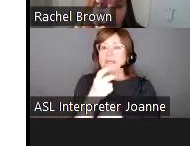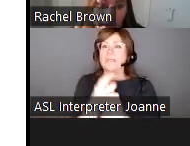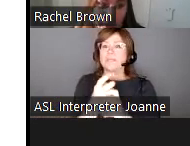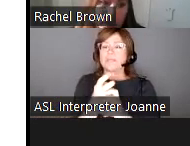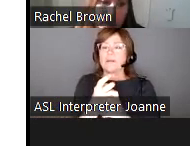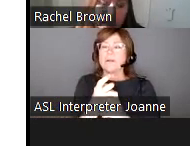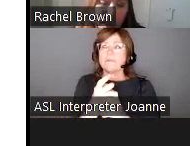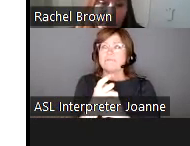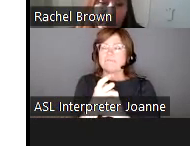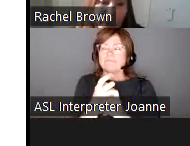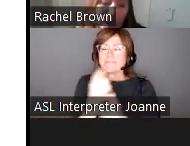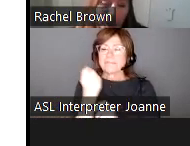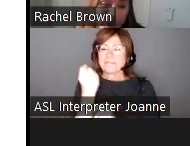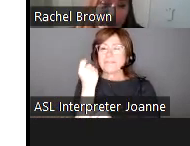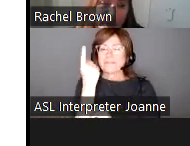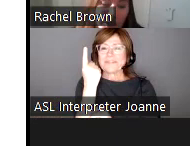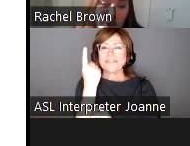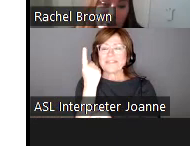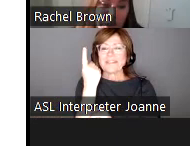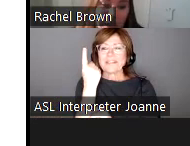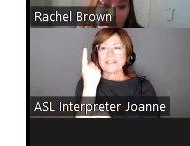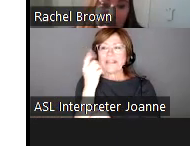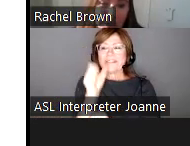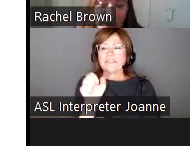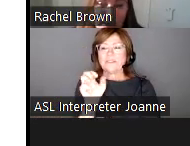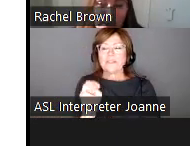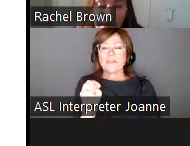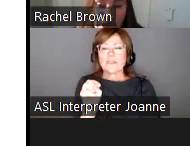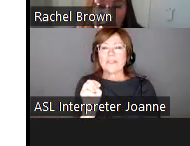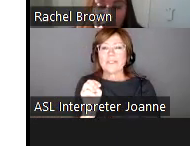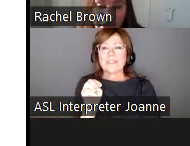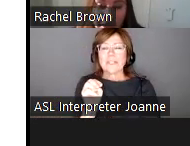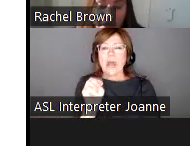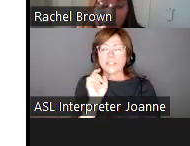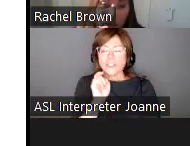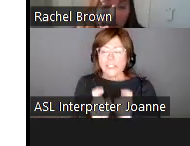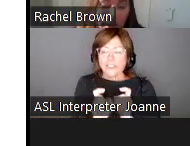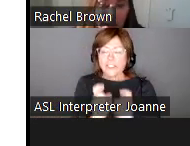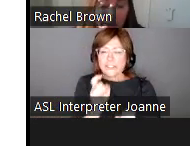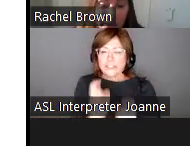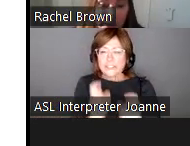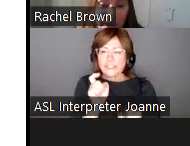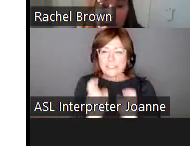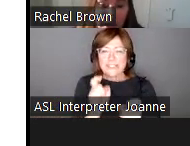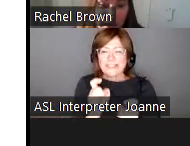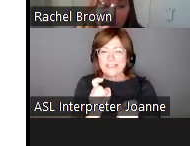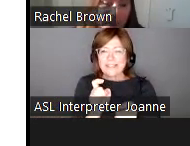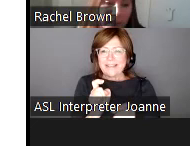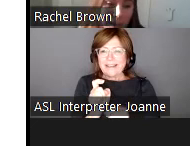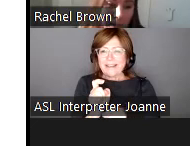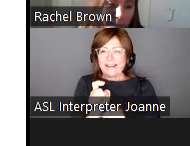head around how often social media is constantly changing. And I feel like every other